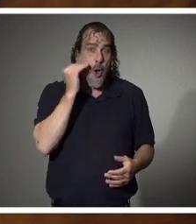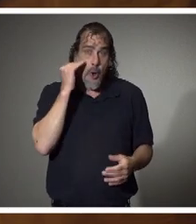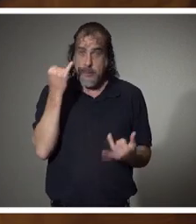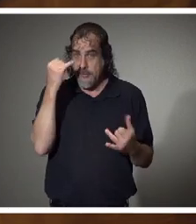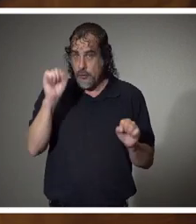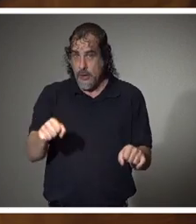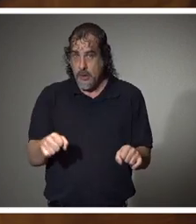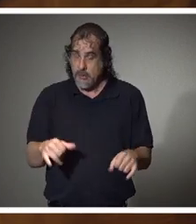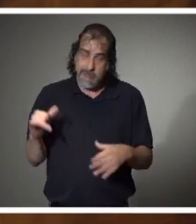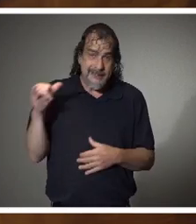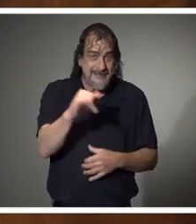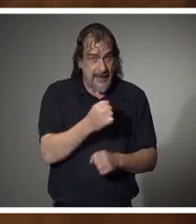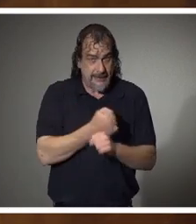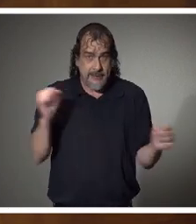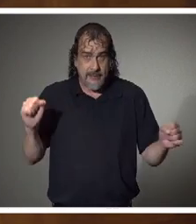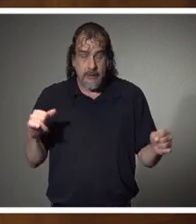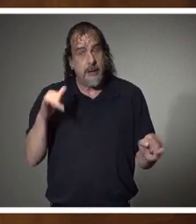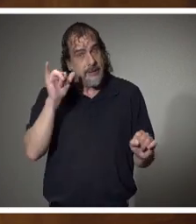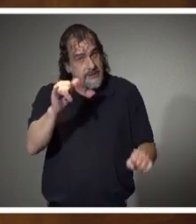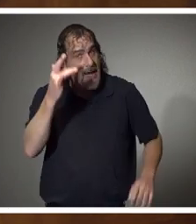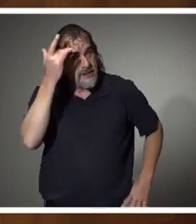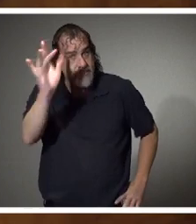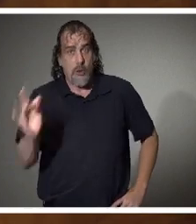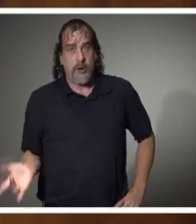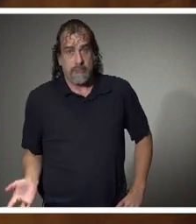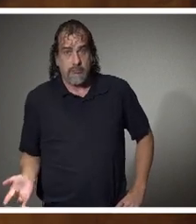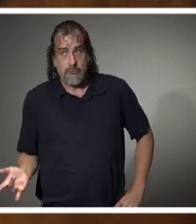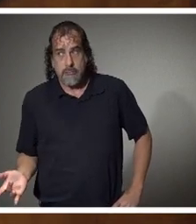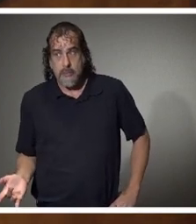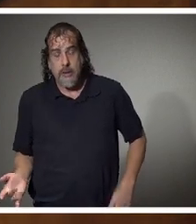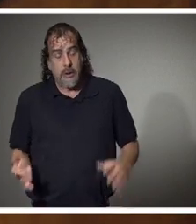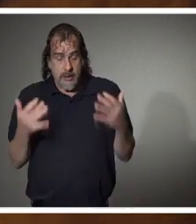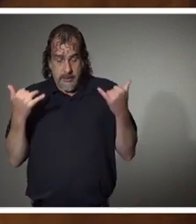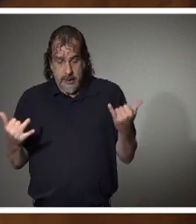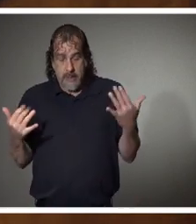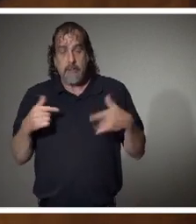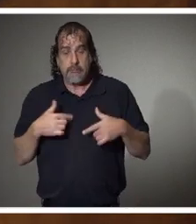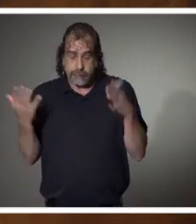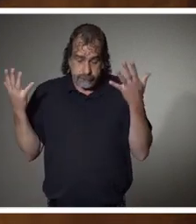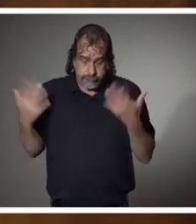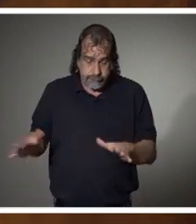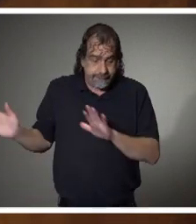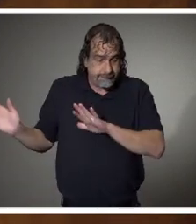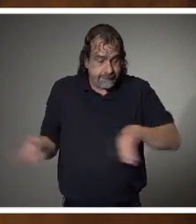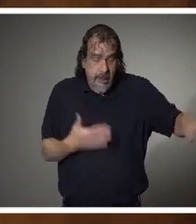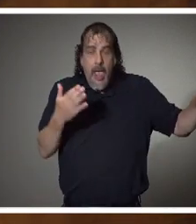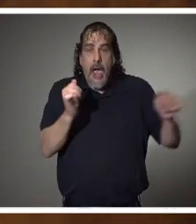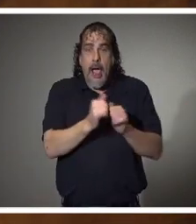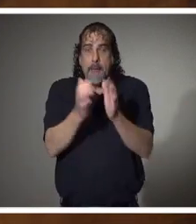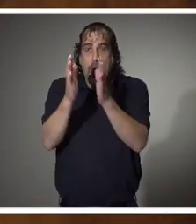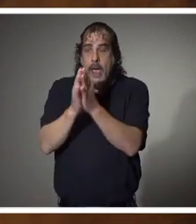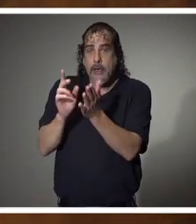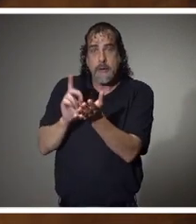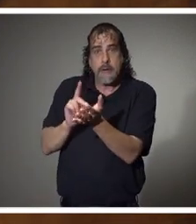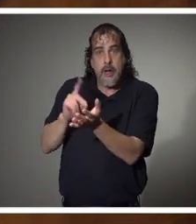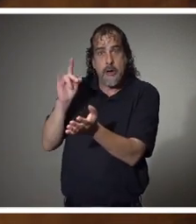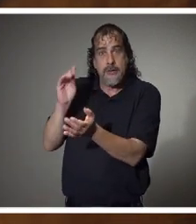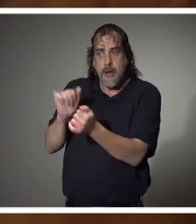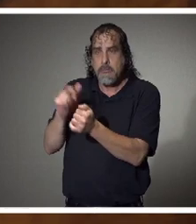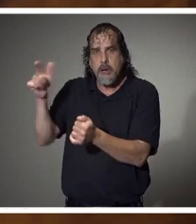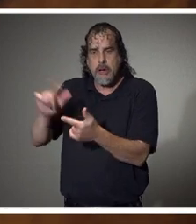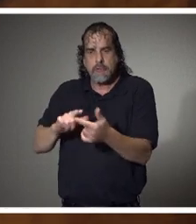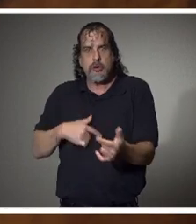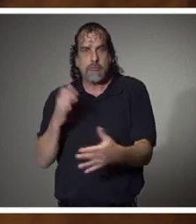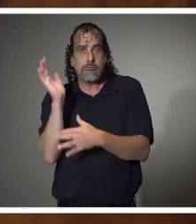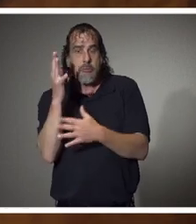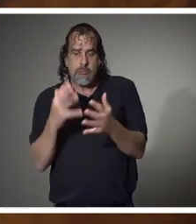stay safe, stay smart. With that, I'll ask Dr. Dobbs to offer his perspective on our next step